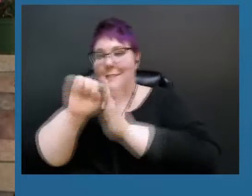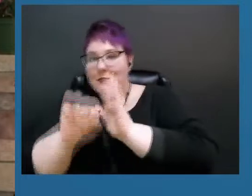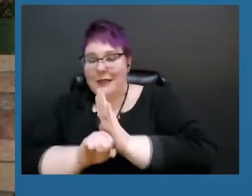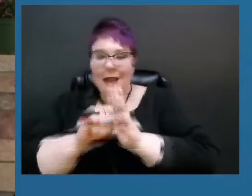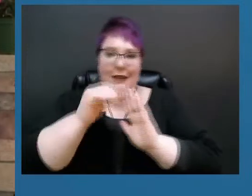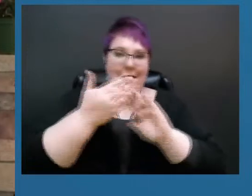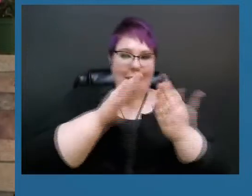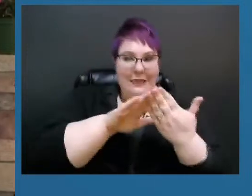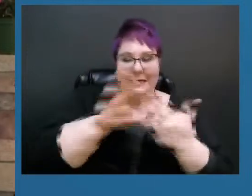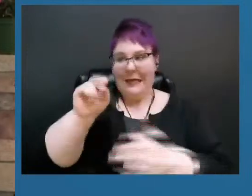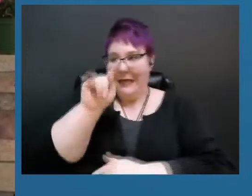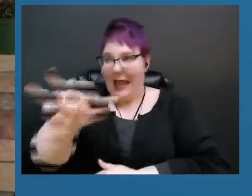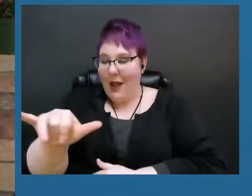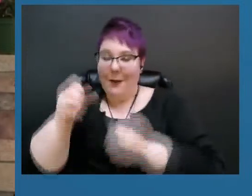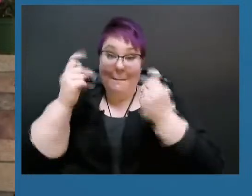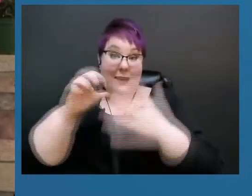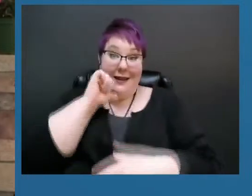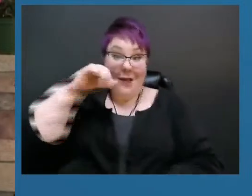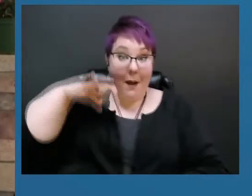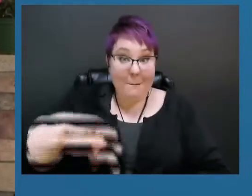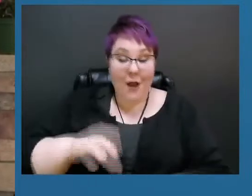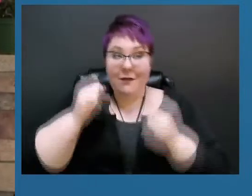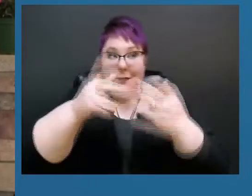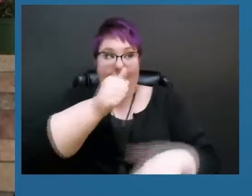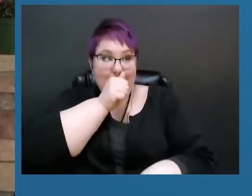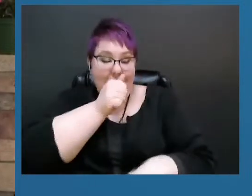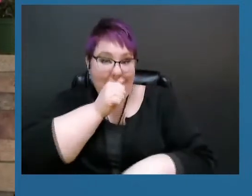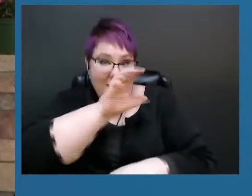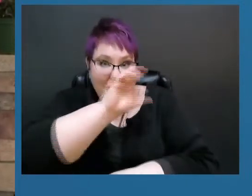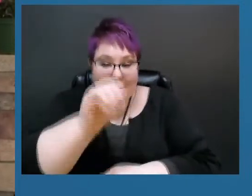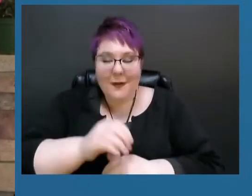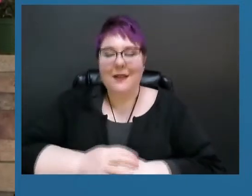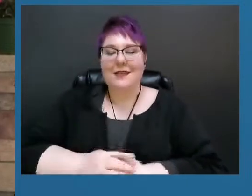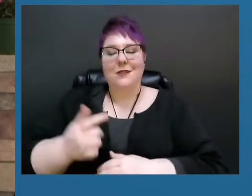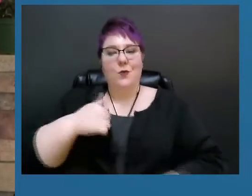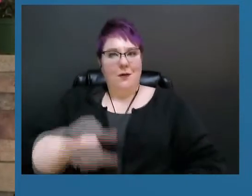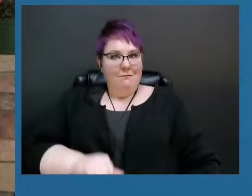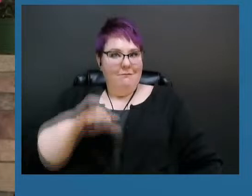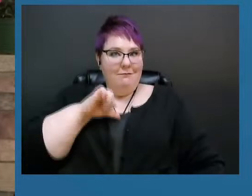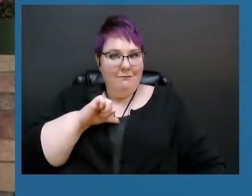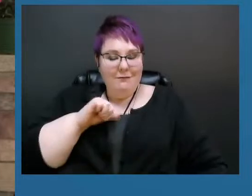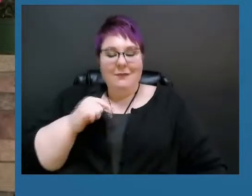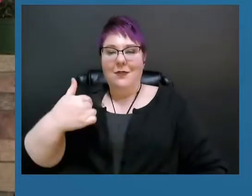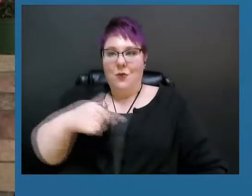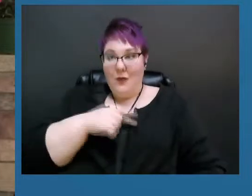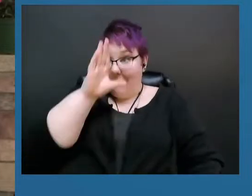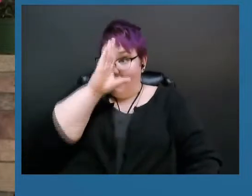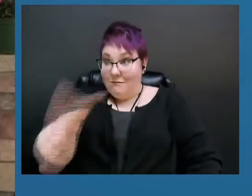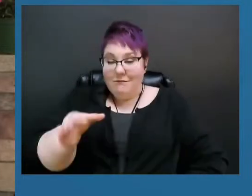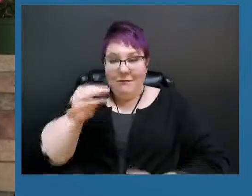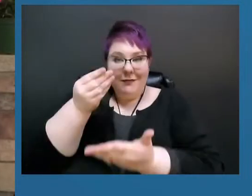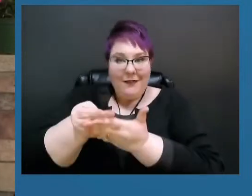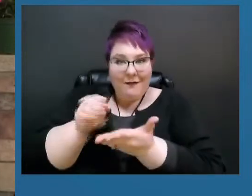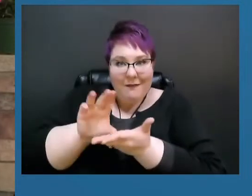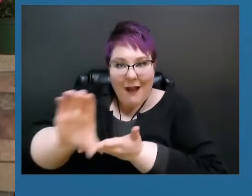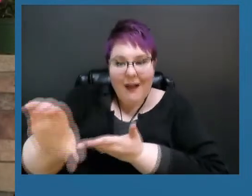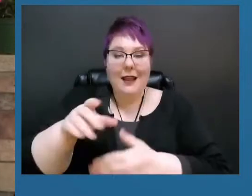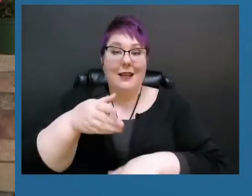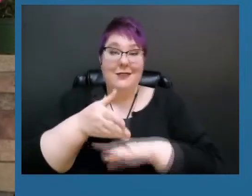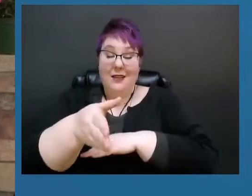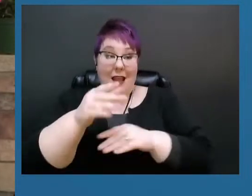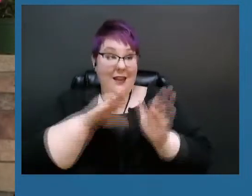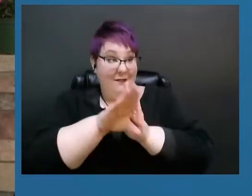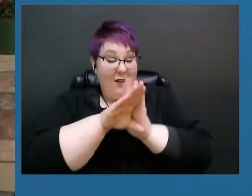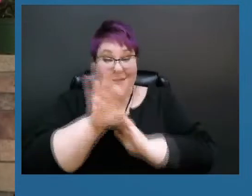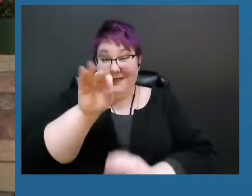of nonprofits and a lot of private organizations, we are proud to say that we've directly financed and developed over 900 homes